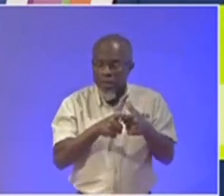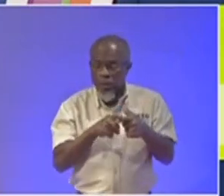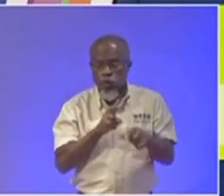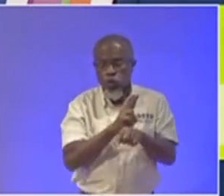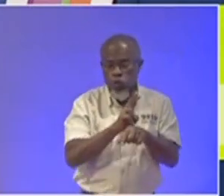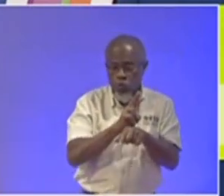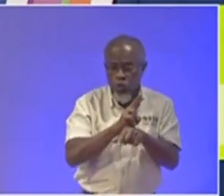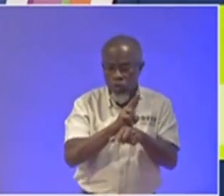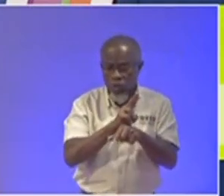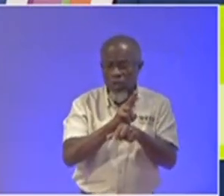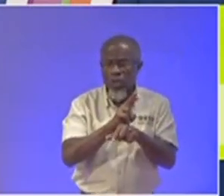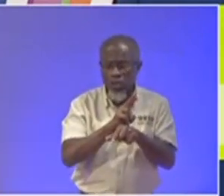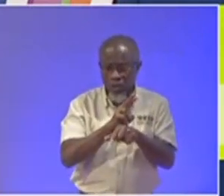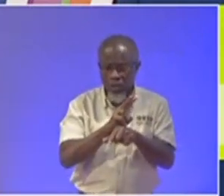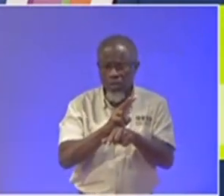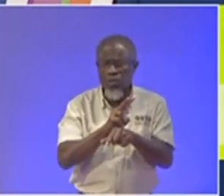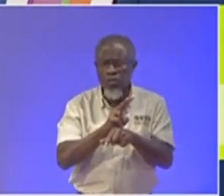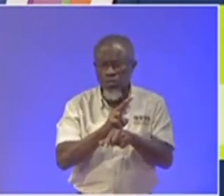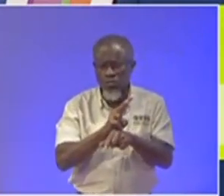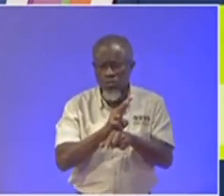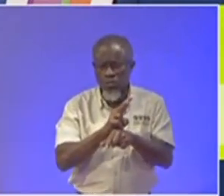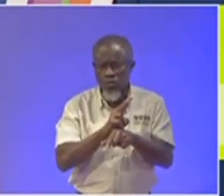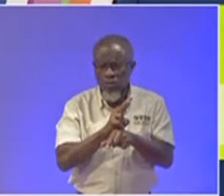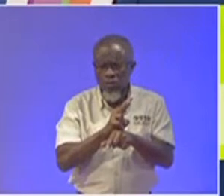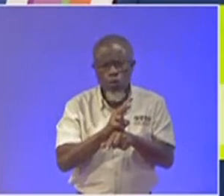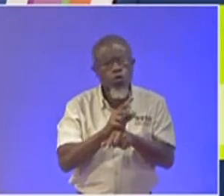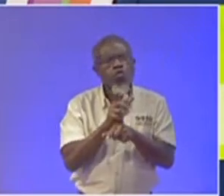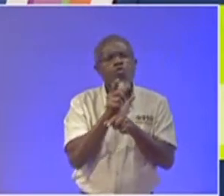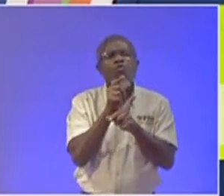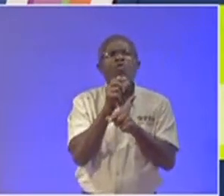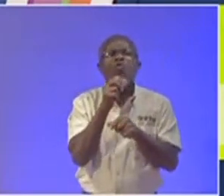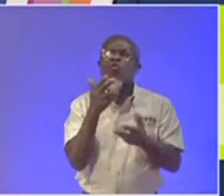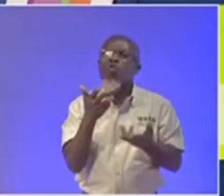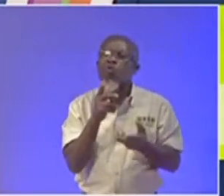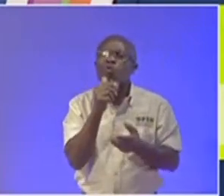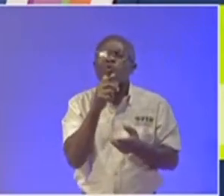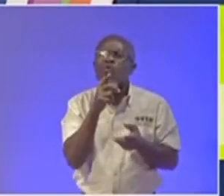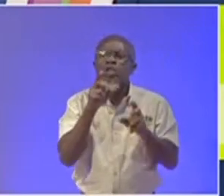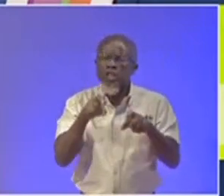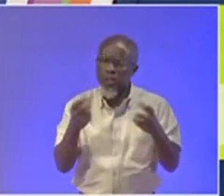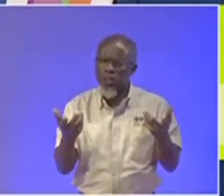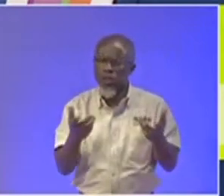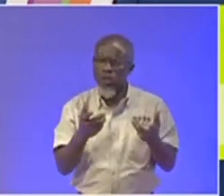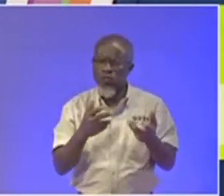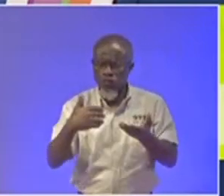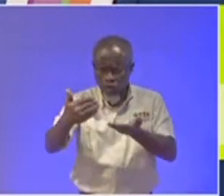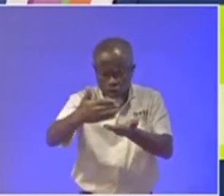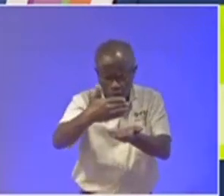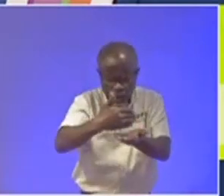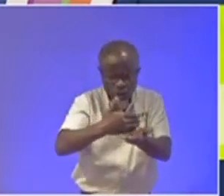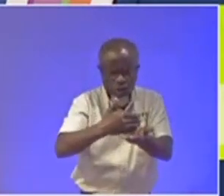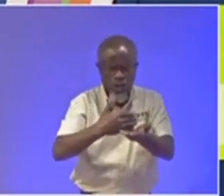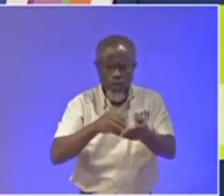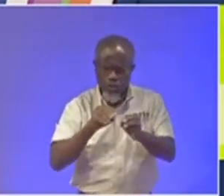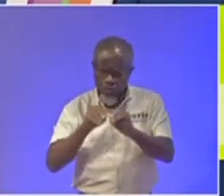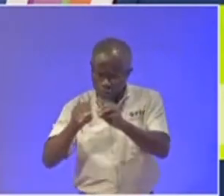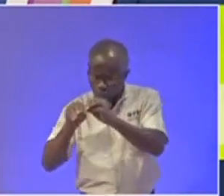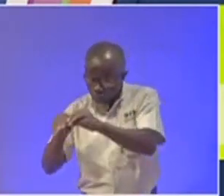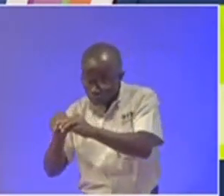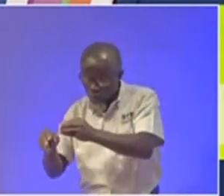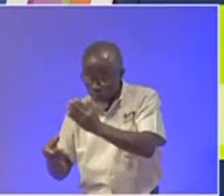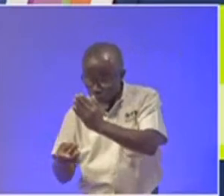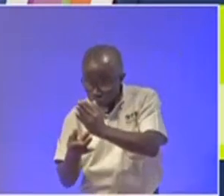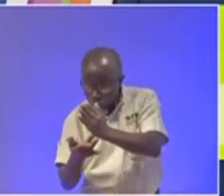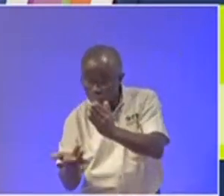using it, implementing, taking it forward. Who are some of the players in that in terms of the collection, the collation,